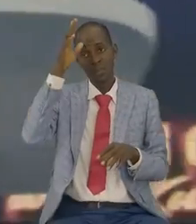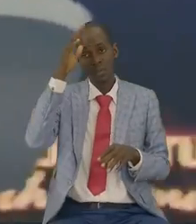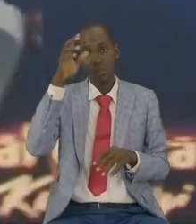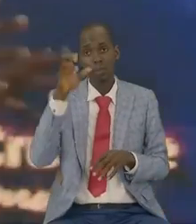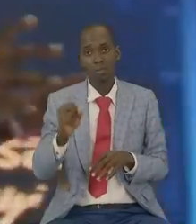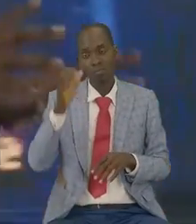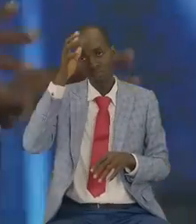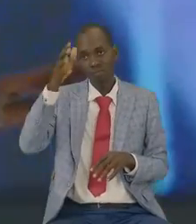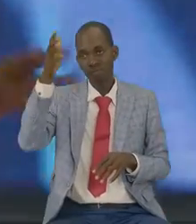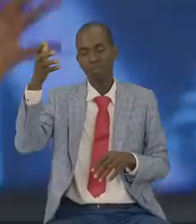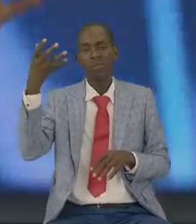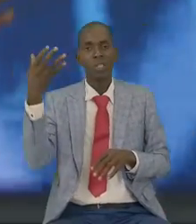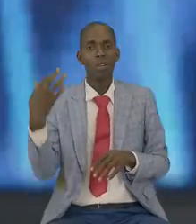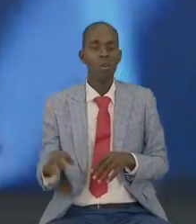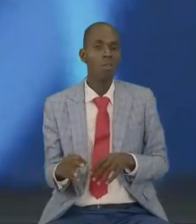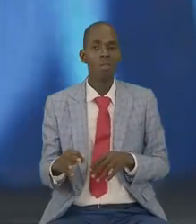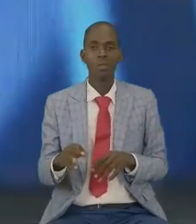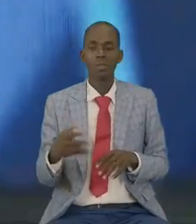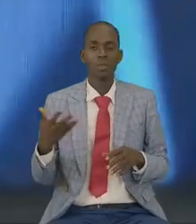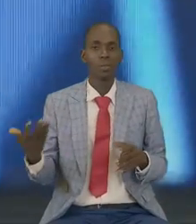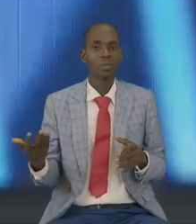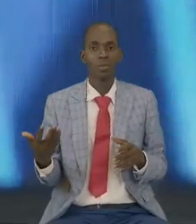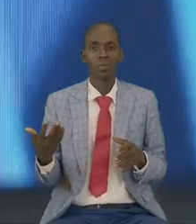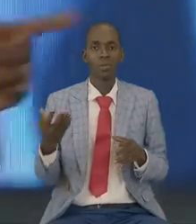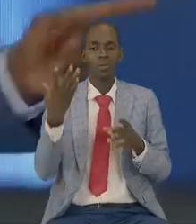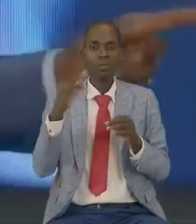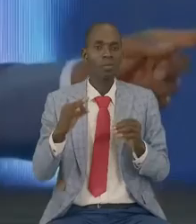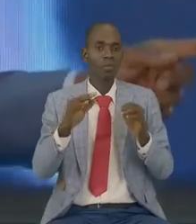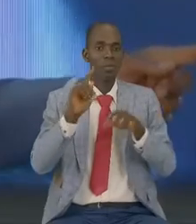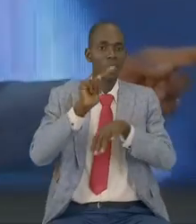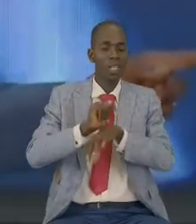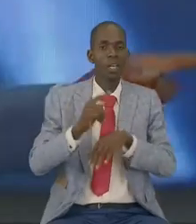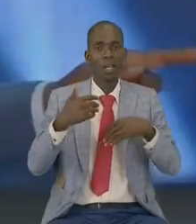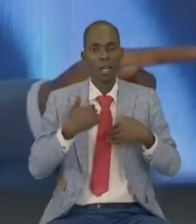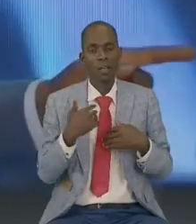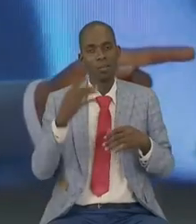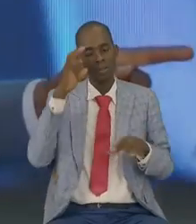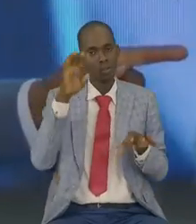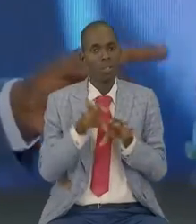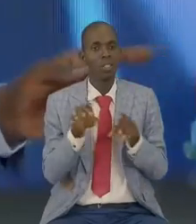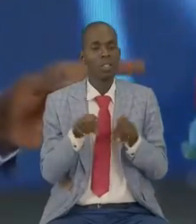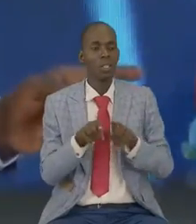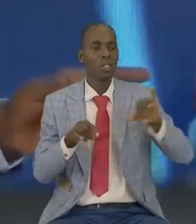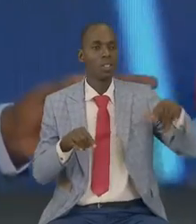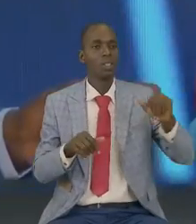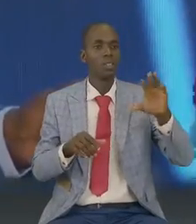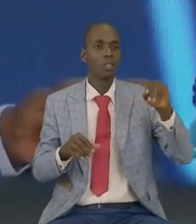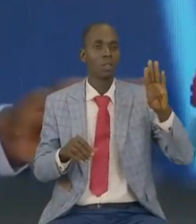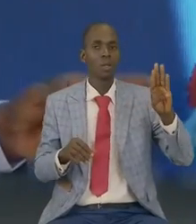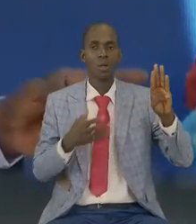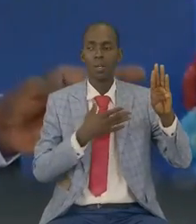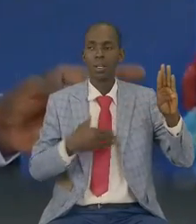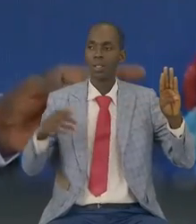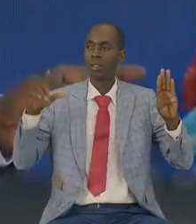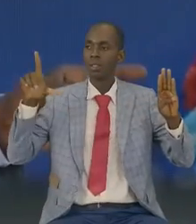of tribes make covenant with each other. Like Jacob and Laban, you'll not cross